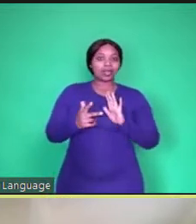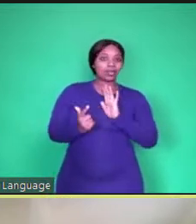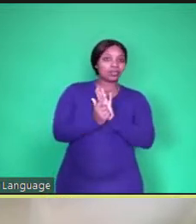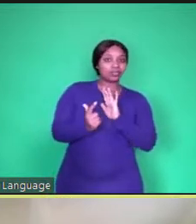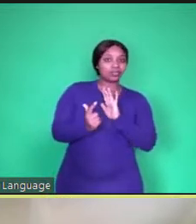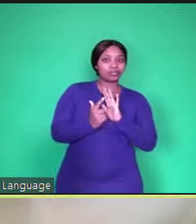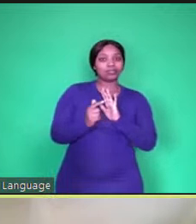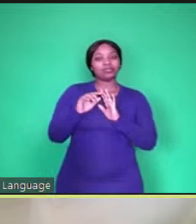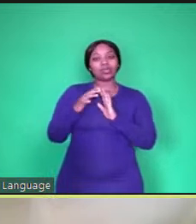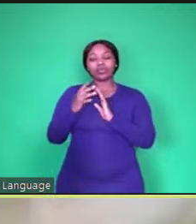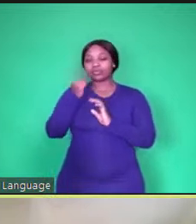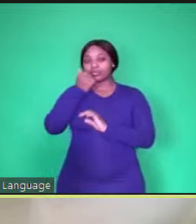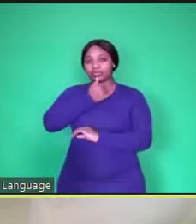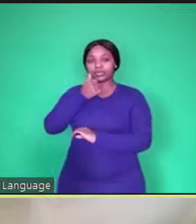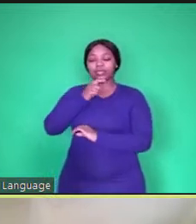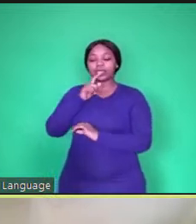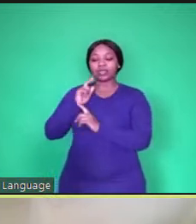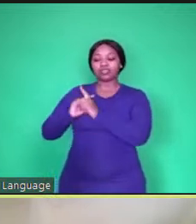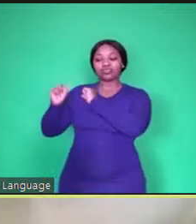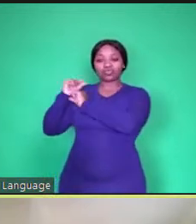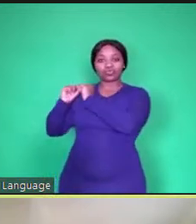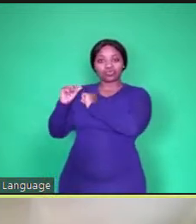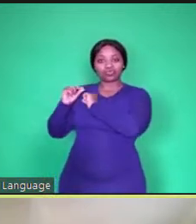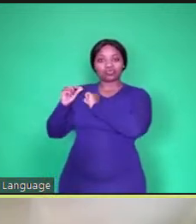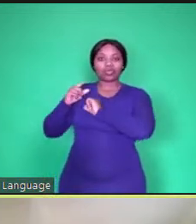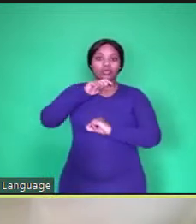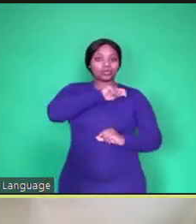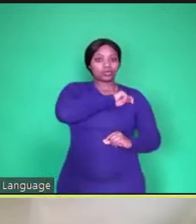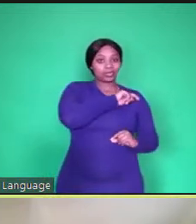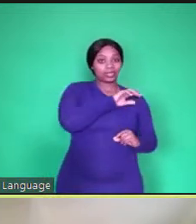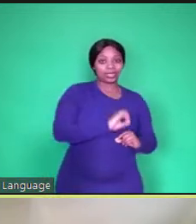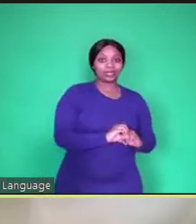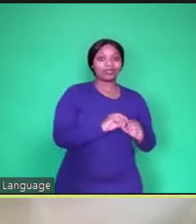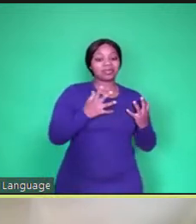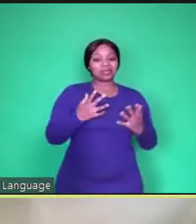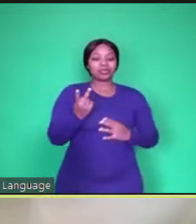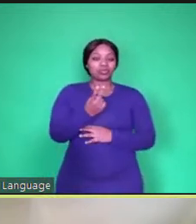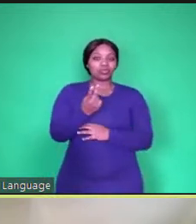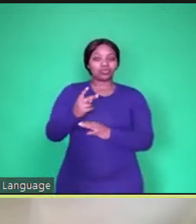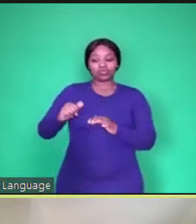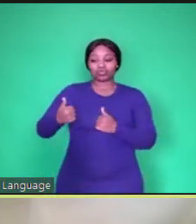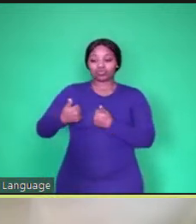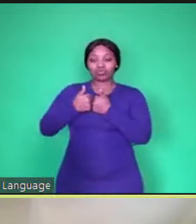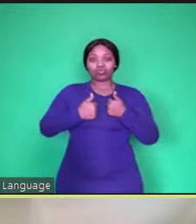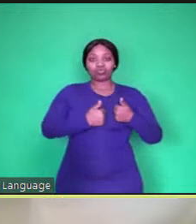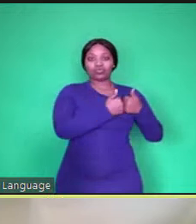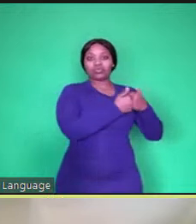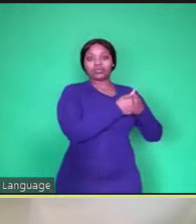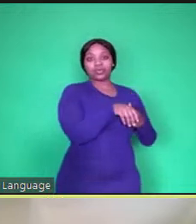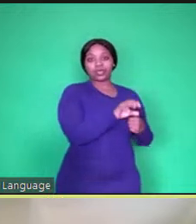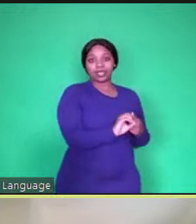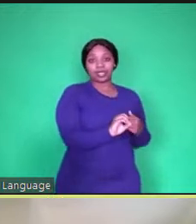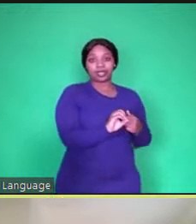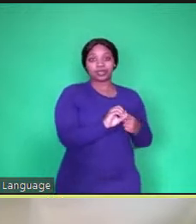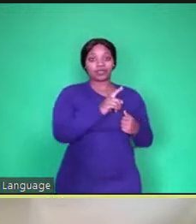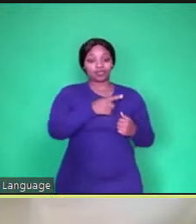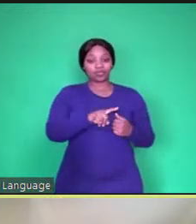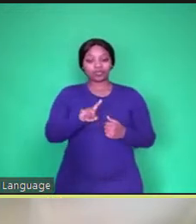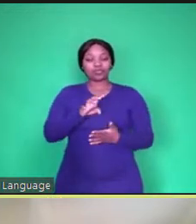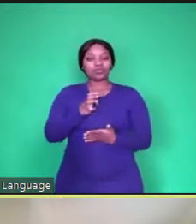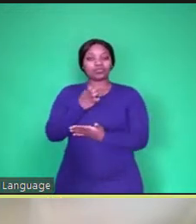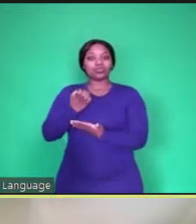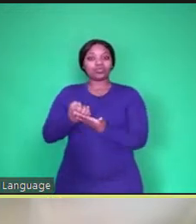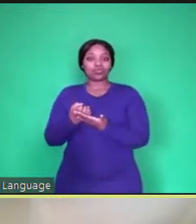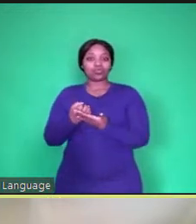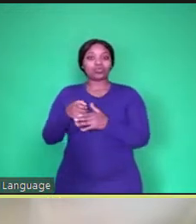intergenerational traps of poverty. Again, it raises challenges at the same time on economic health of the people and again,